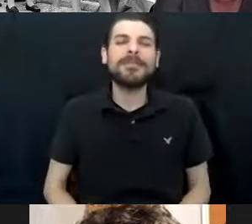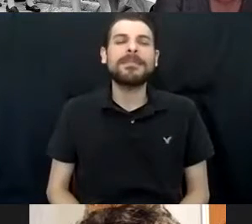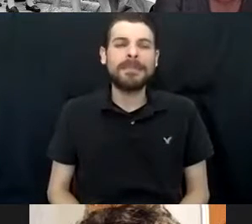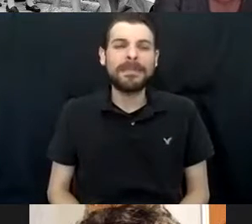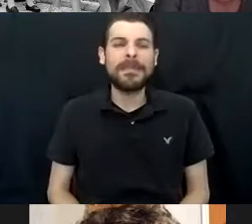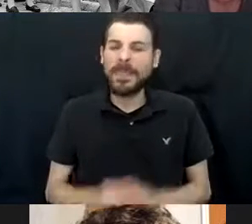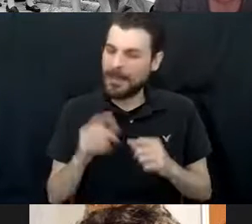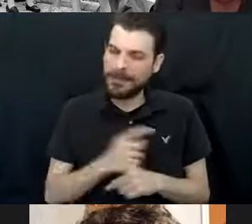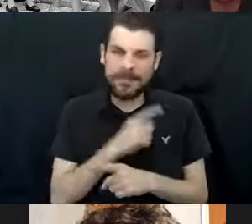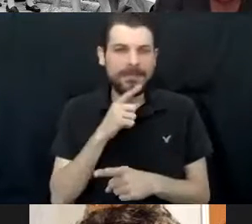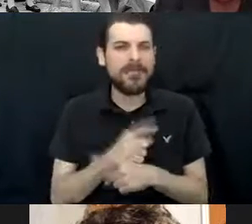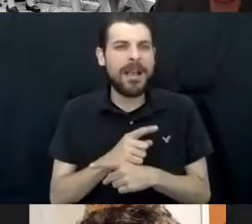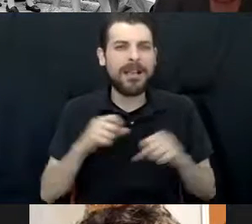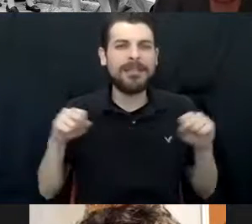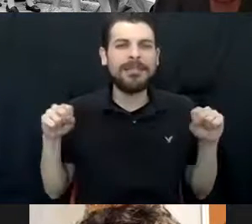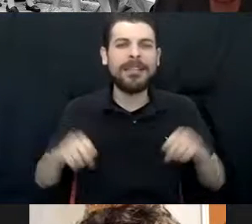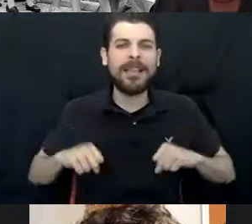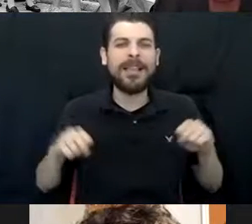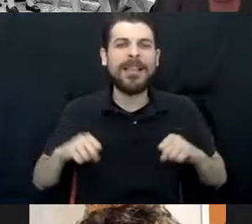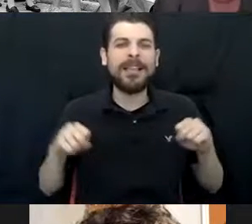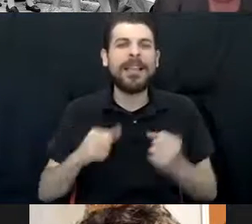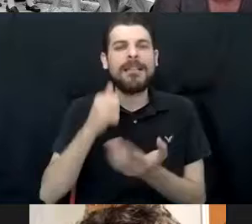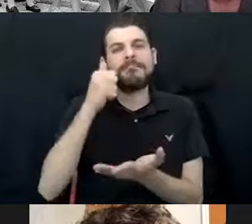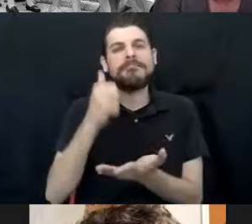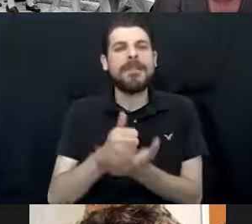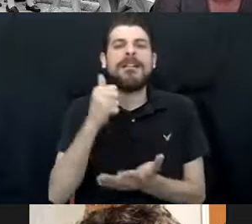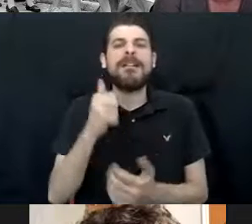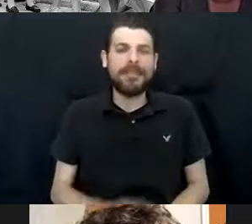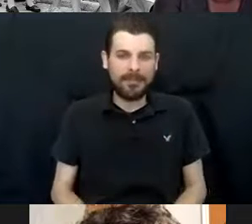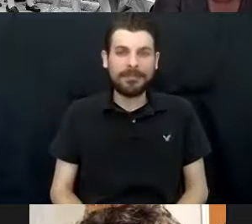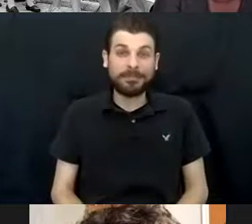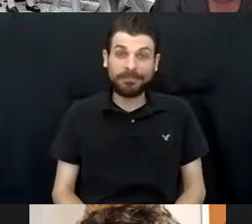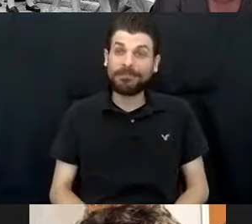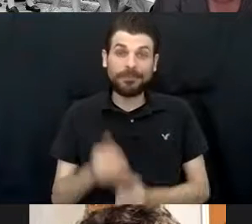That's right. Yes. Amen. Amen.